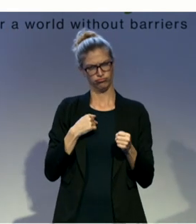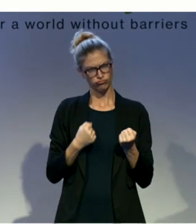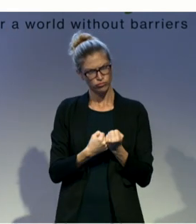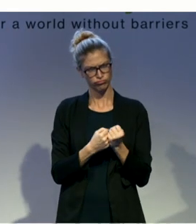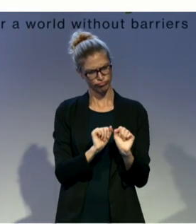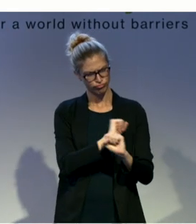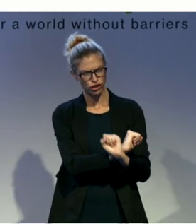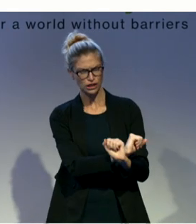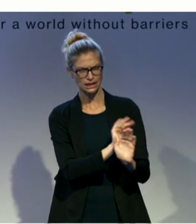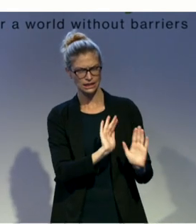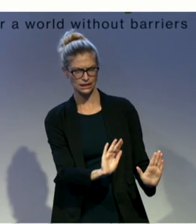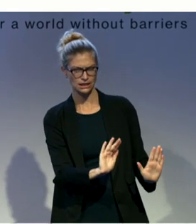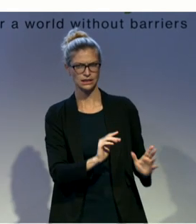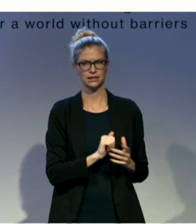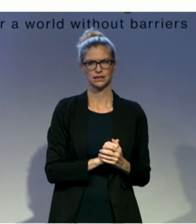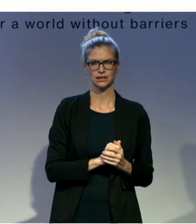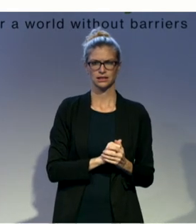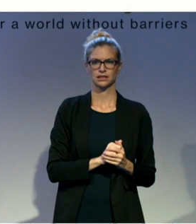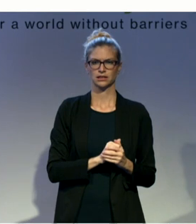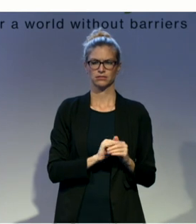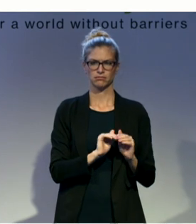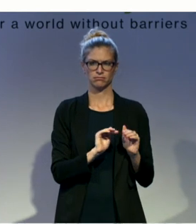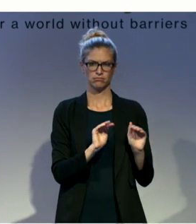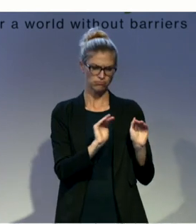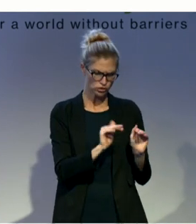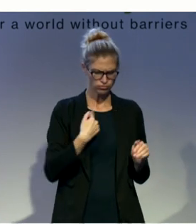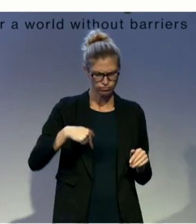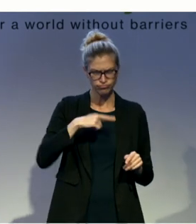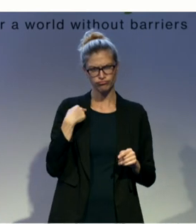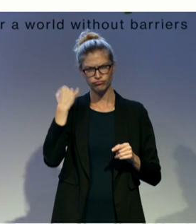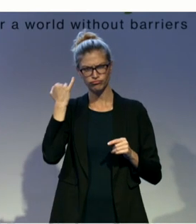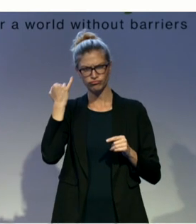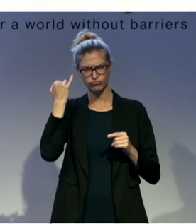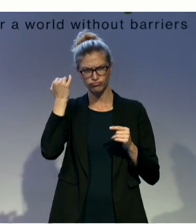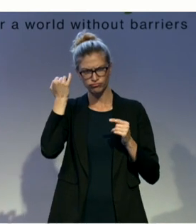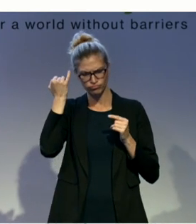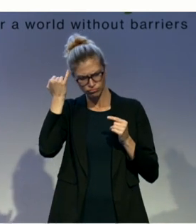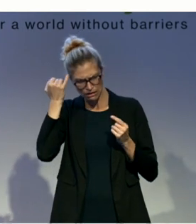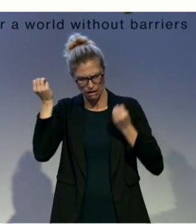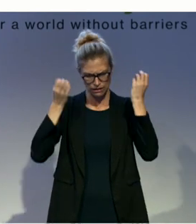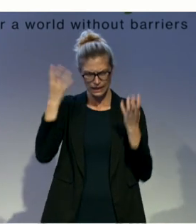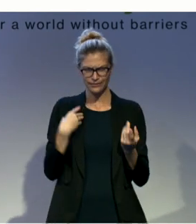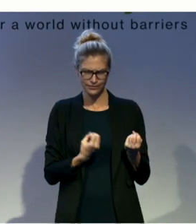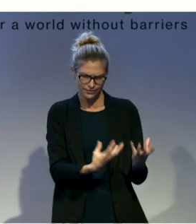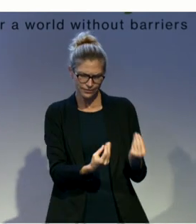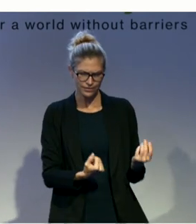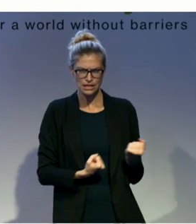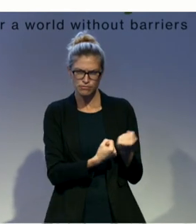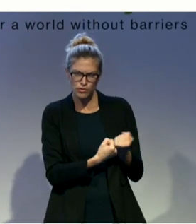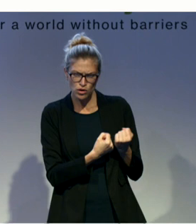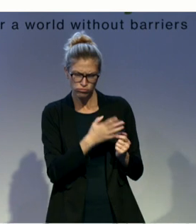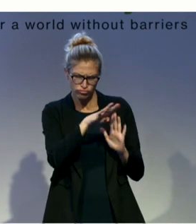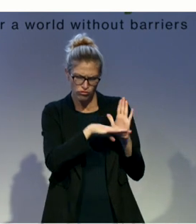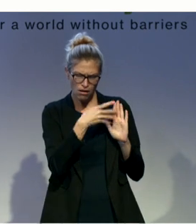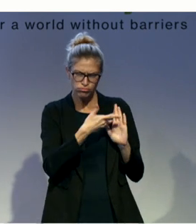need to create and implement unique long-term support programs that enable persons with intellectual disabilities to